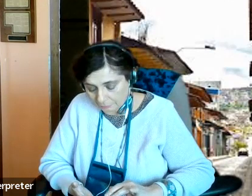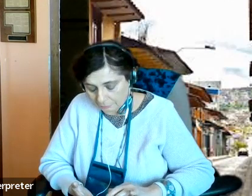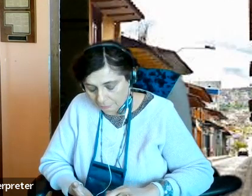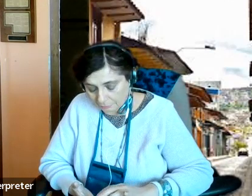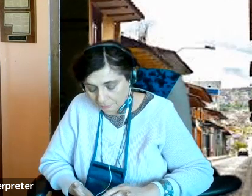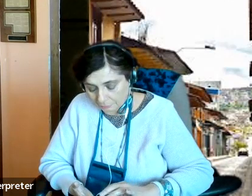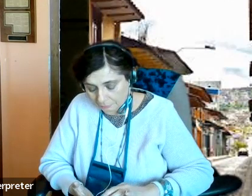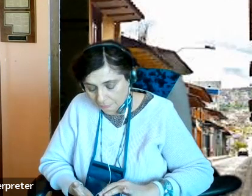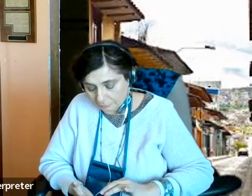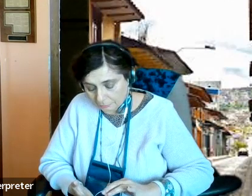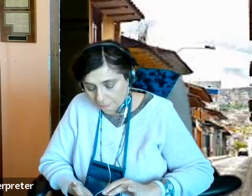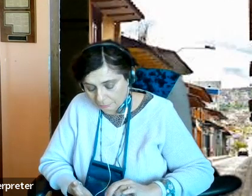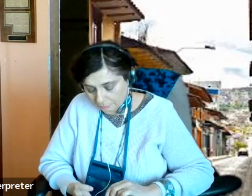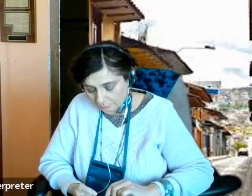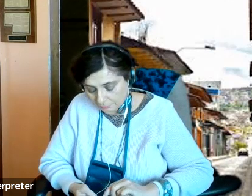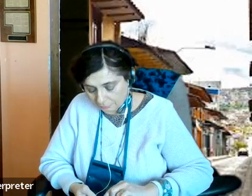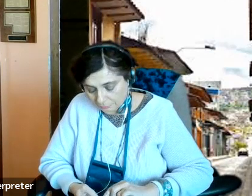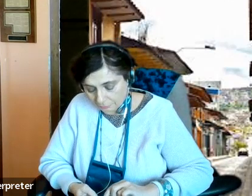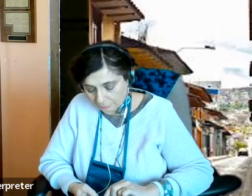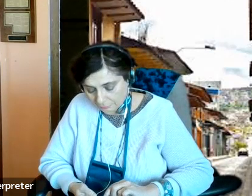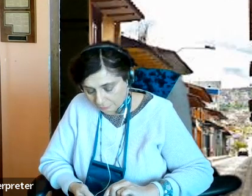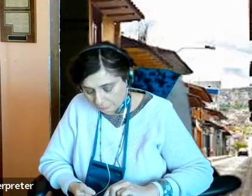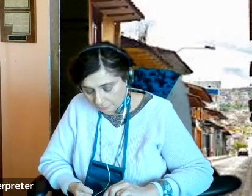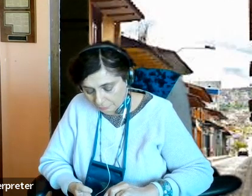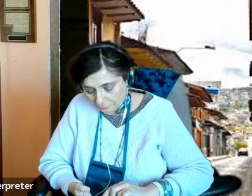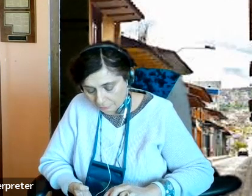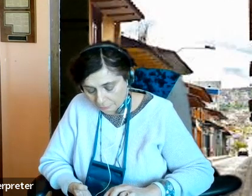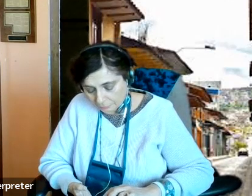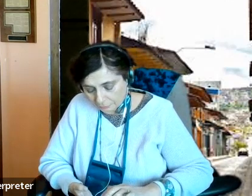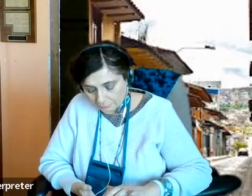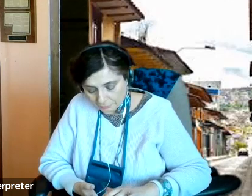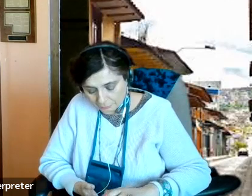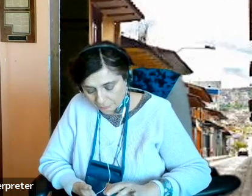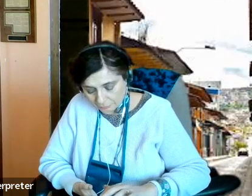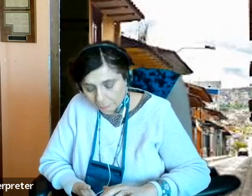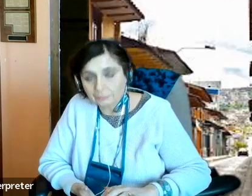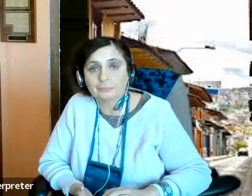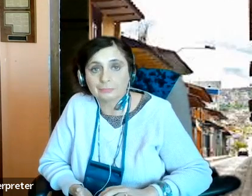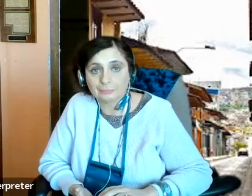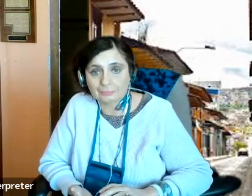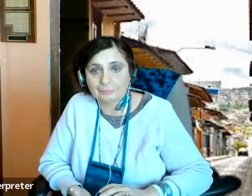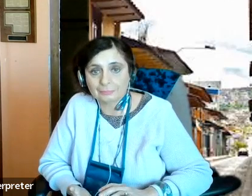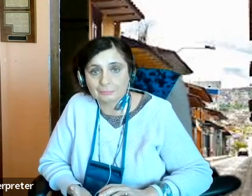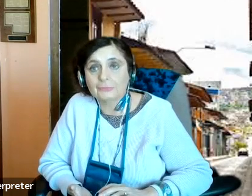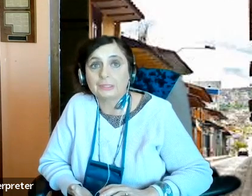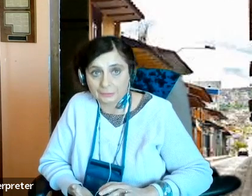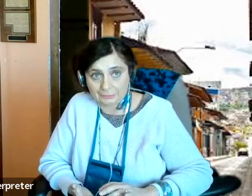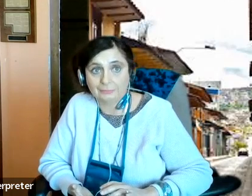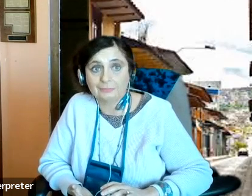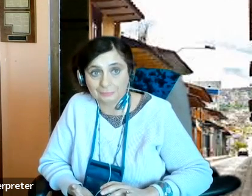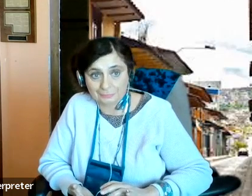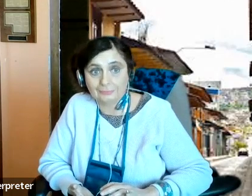have, I can just walk you through setting the interpreters if it lets you do that.